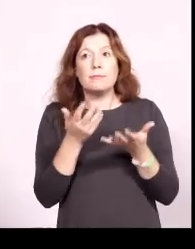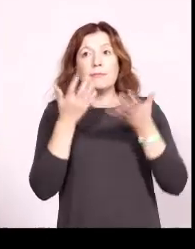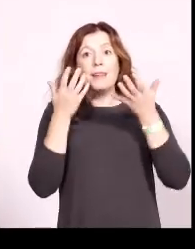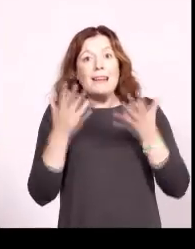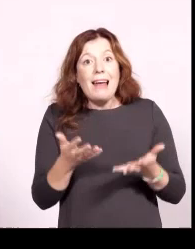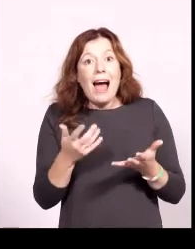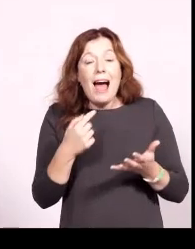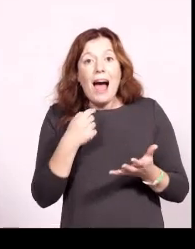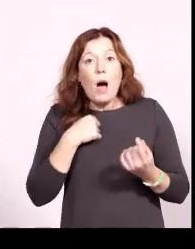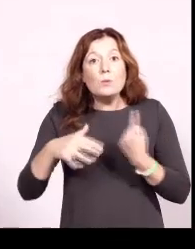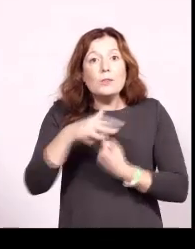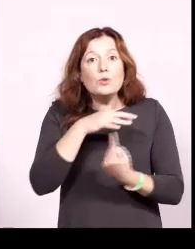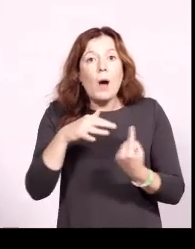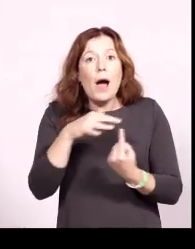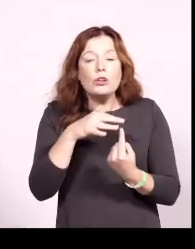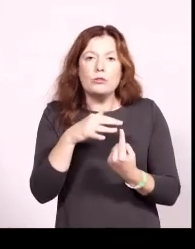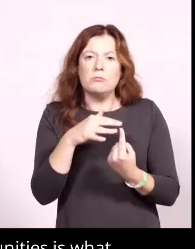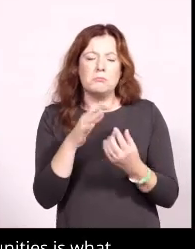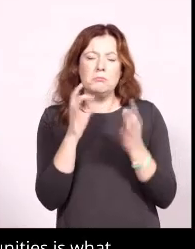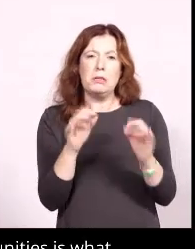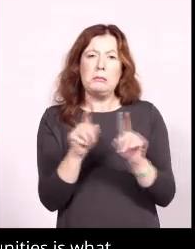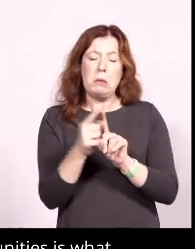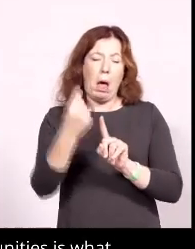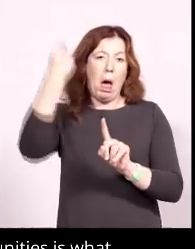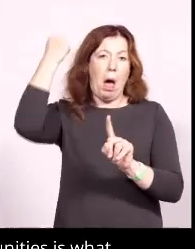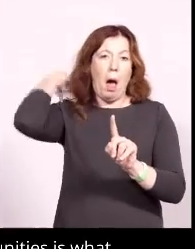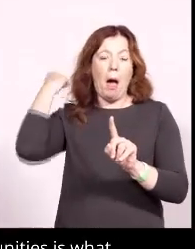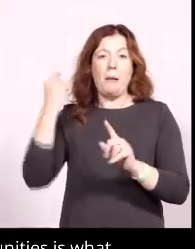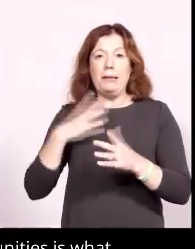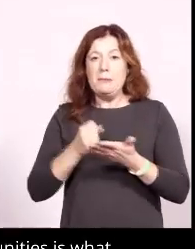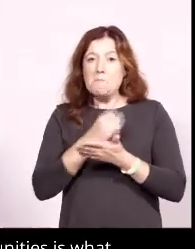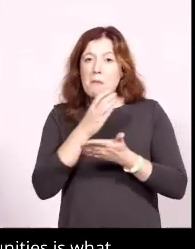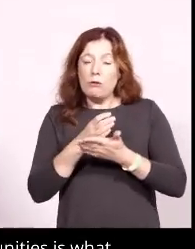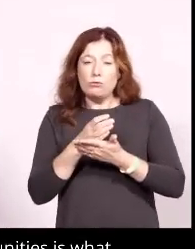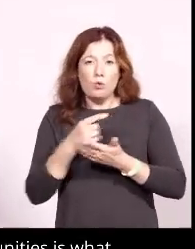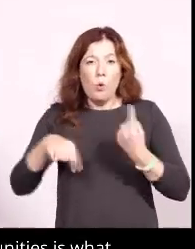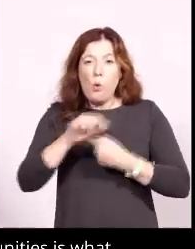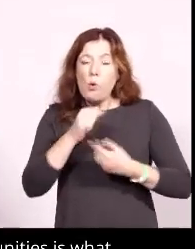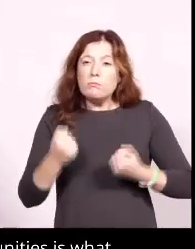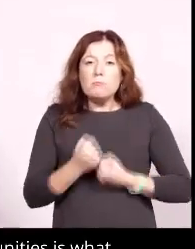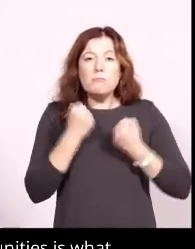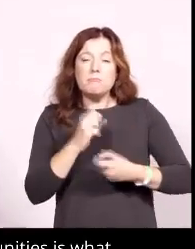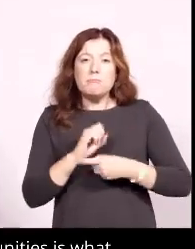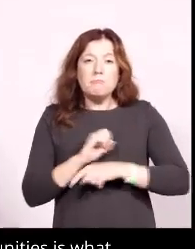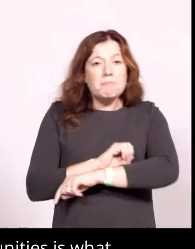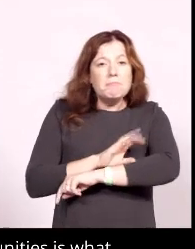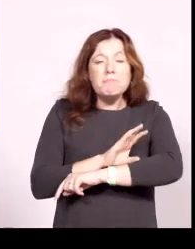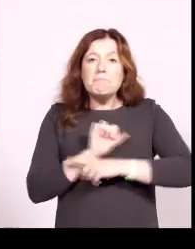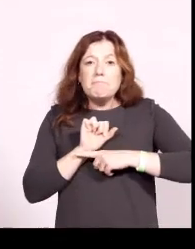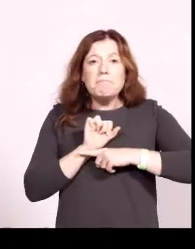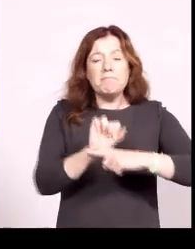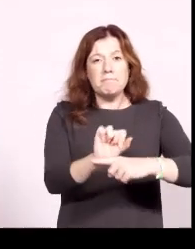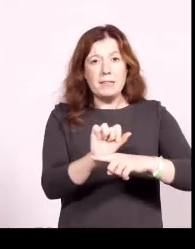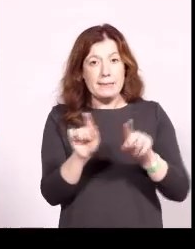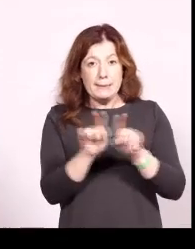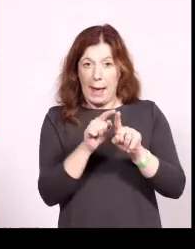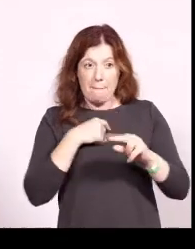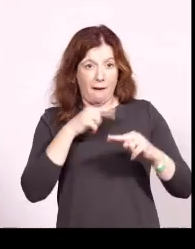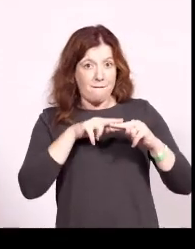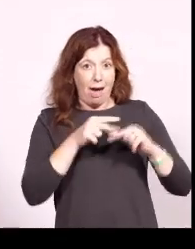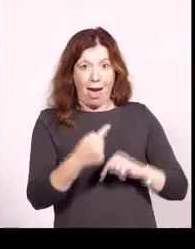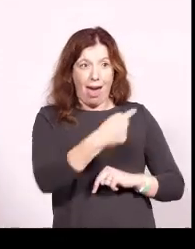task is the same as it was back then. Building resilience and power in our communities is what my father did and what we